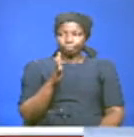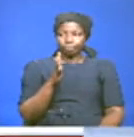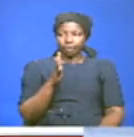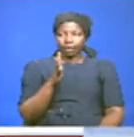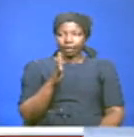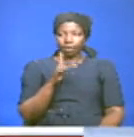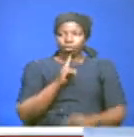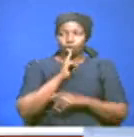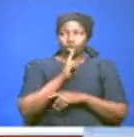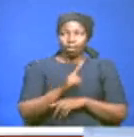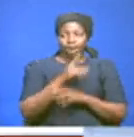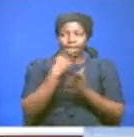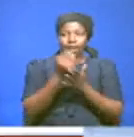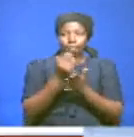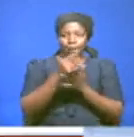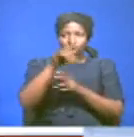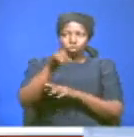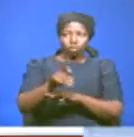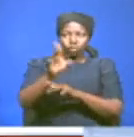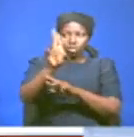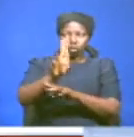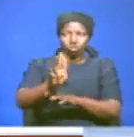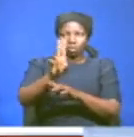directed that the money should be spent at source.